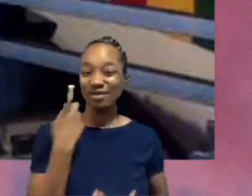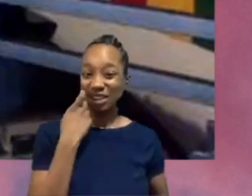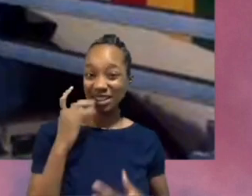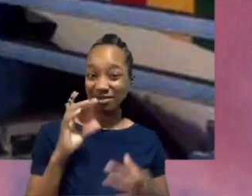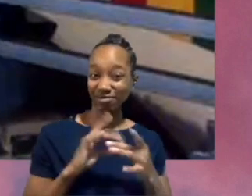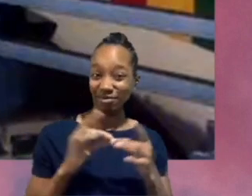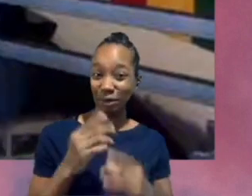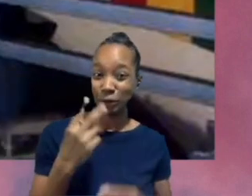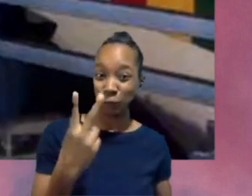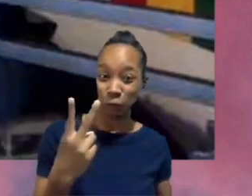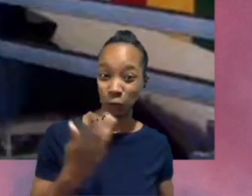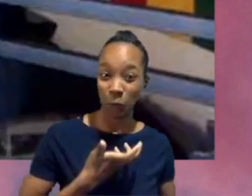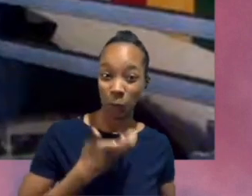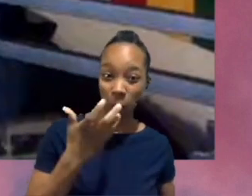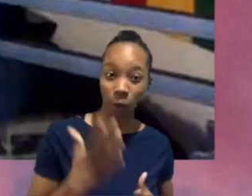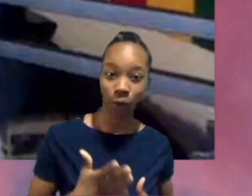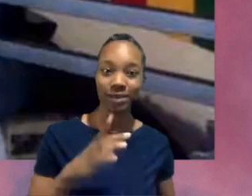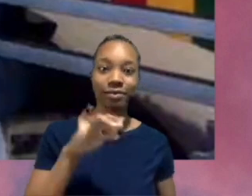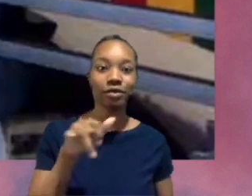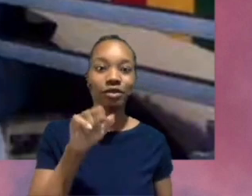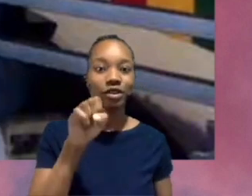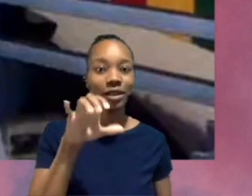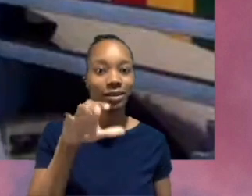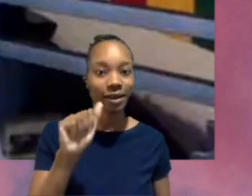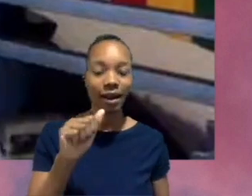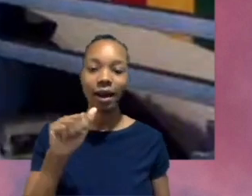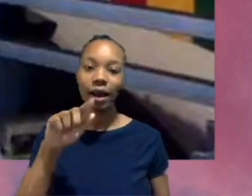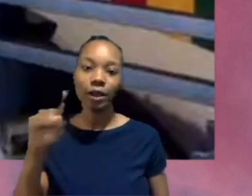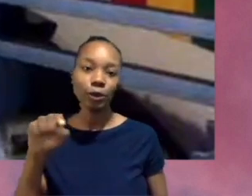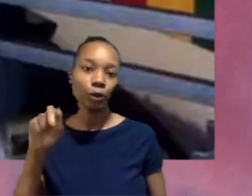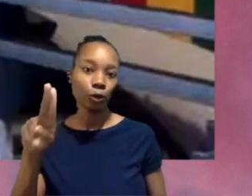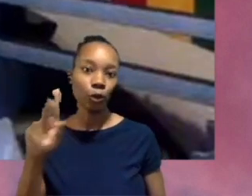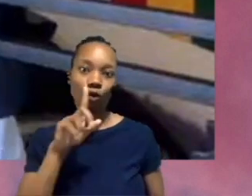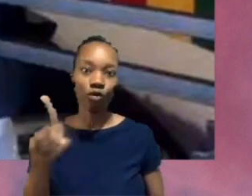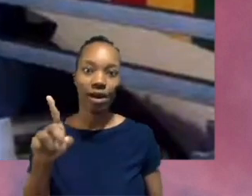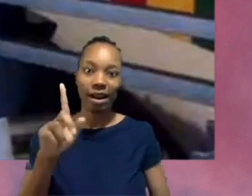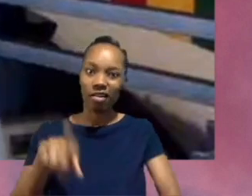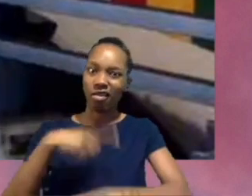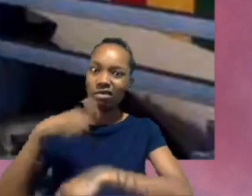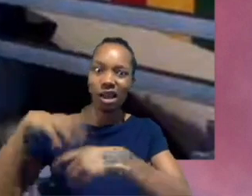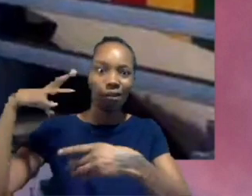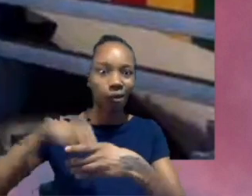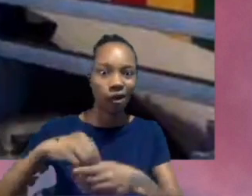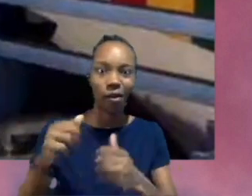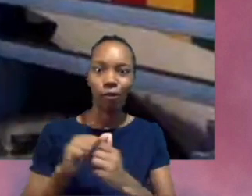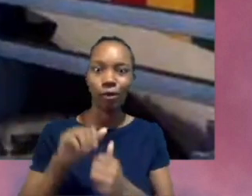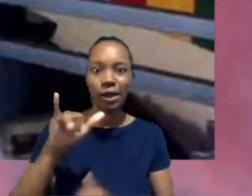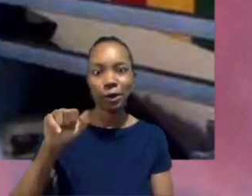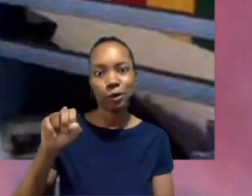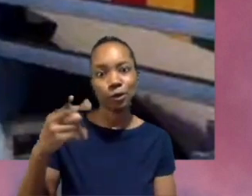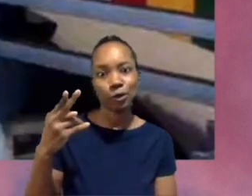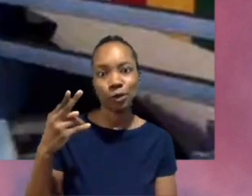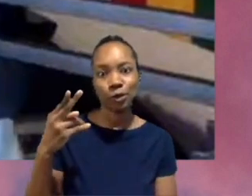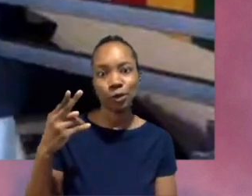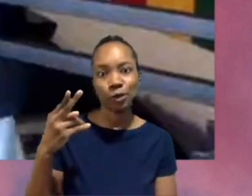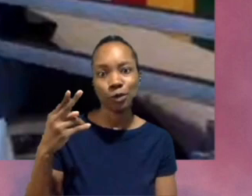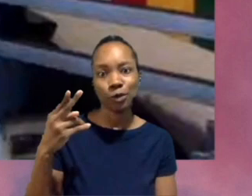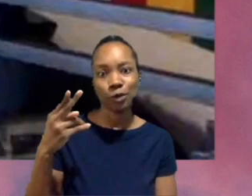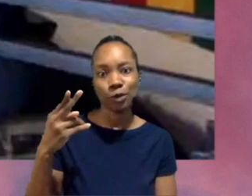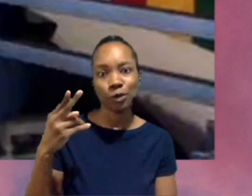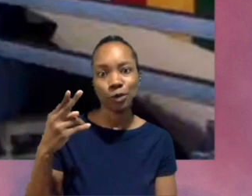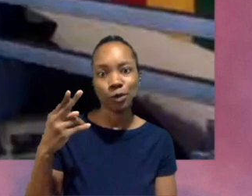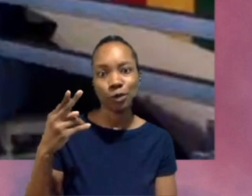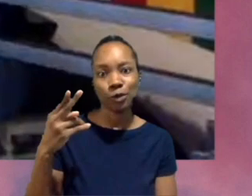Zoo, are both longtime participants of Youth Speaks programs, we were also fortunate enough to meet Jaira earlier this year in our online